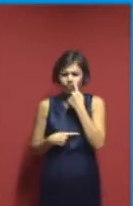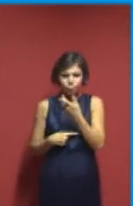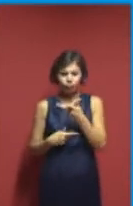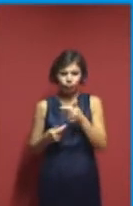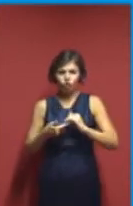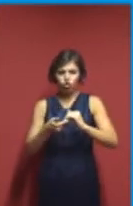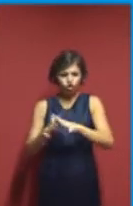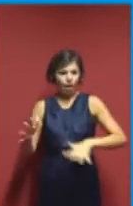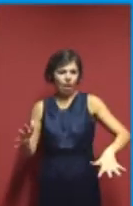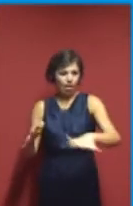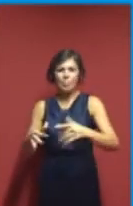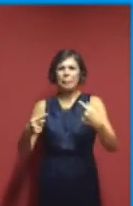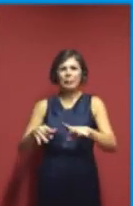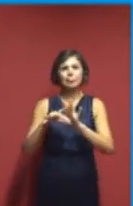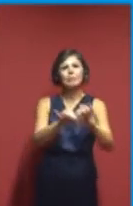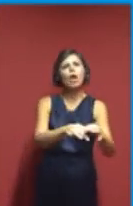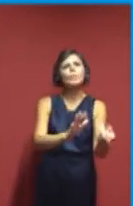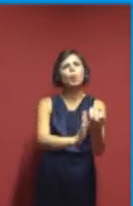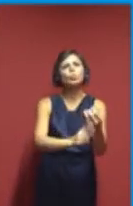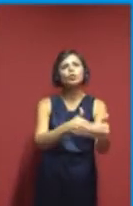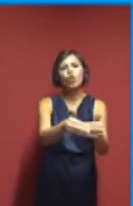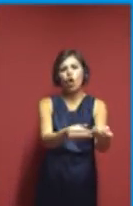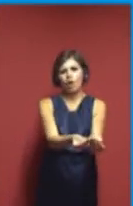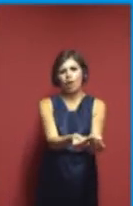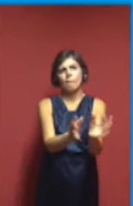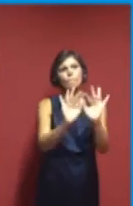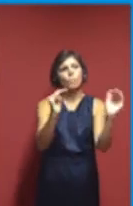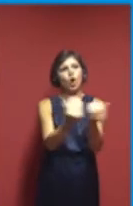that is supposed to look like that?